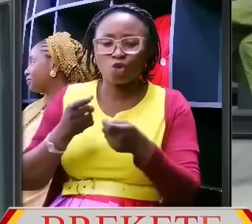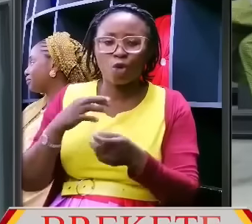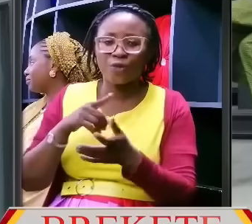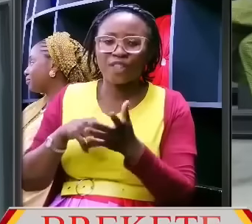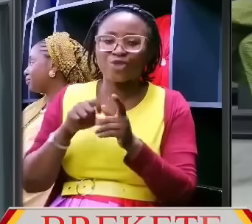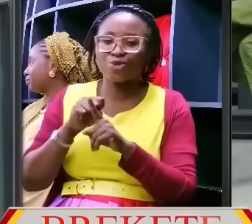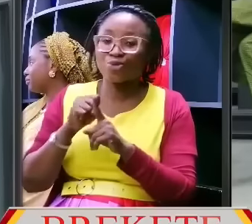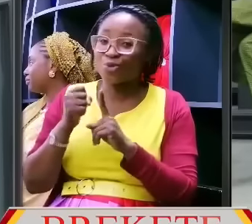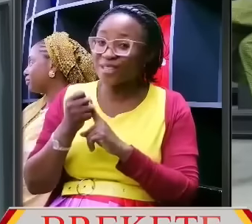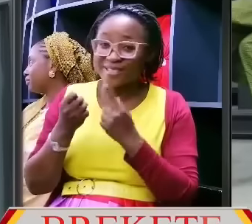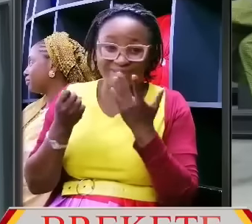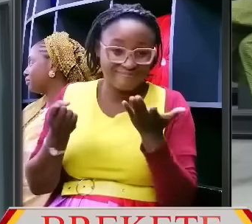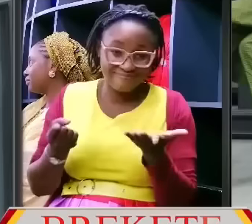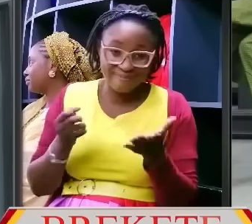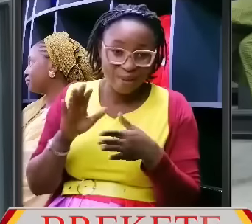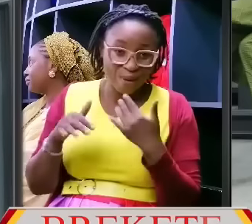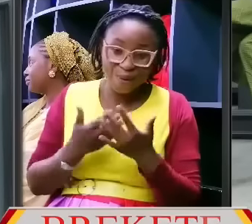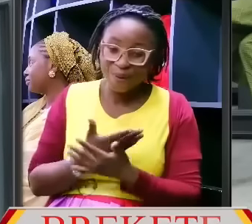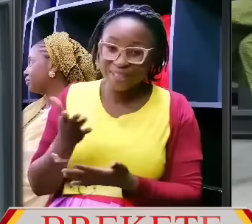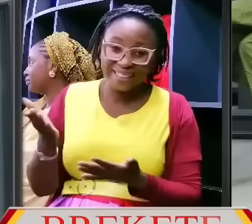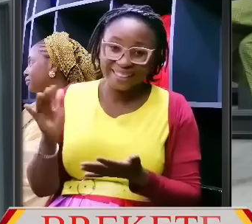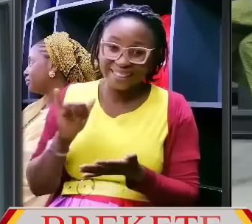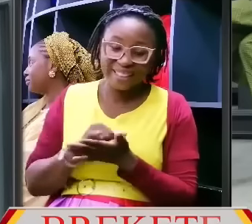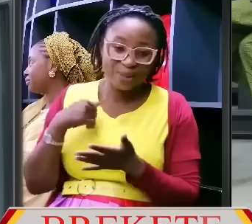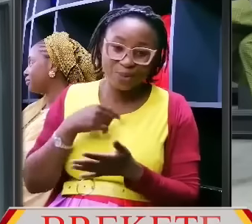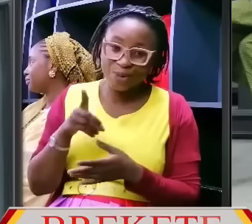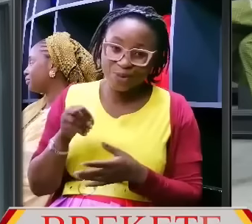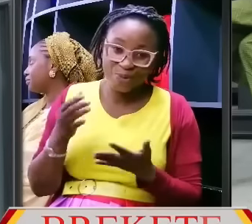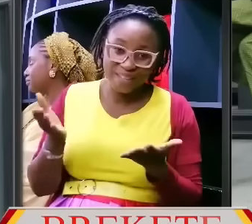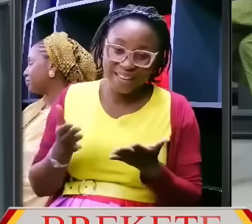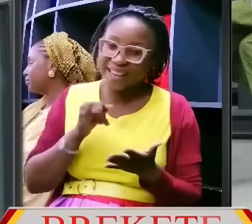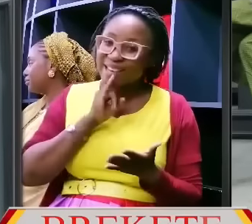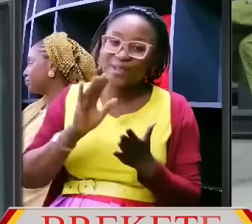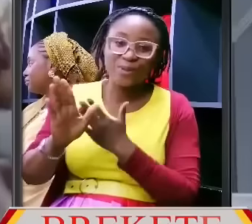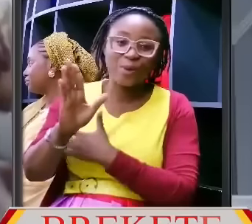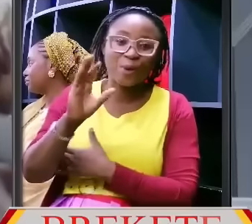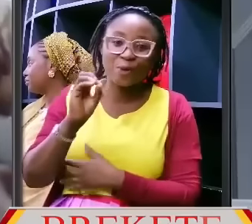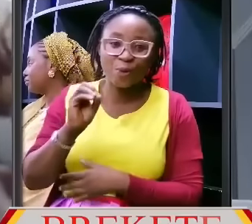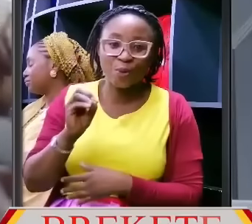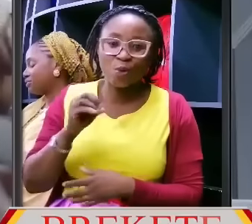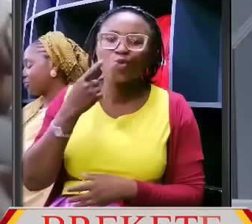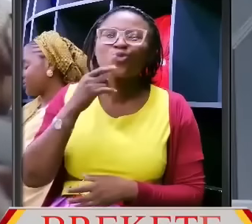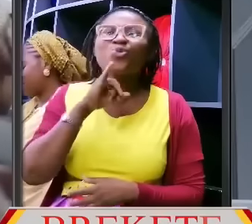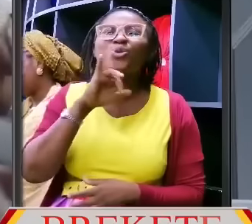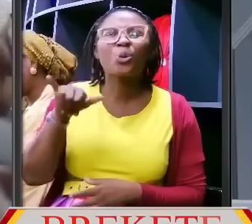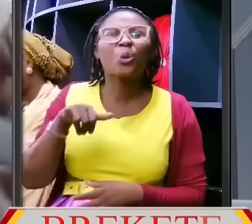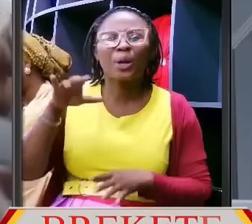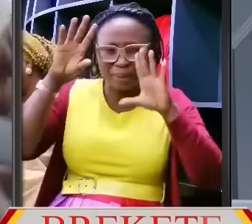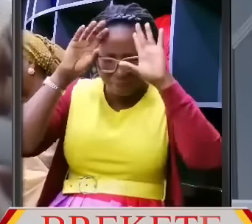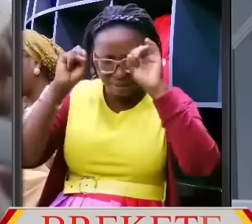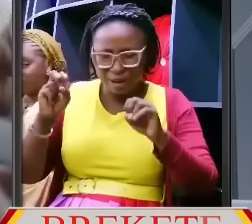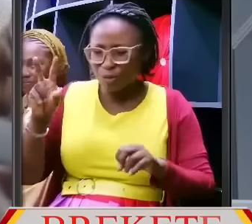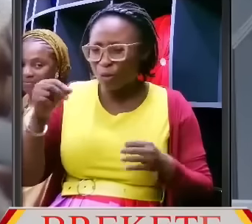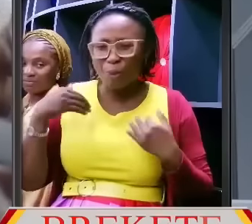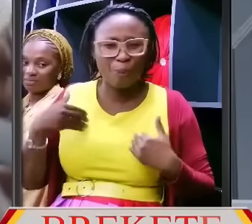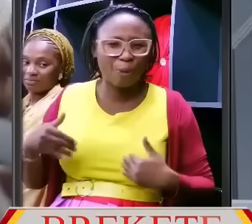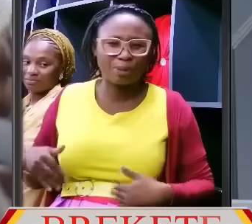this situation. All the things where we do here, Nagodo, who is ordinary president? A